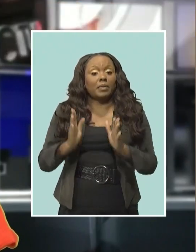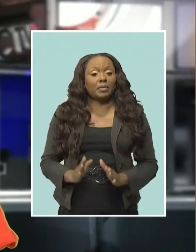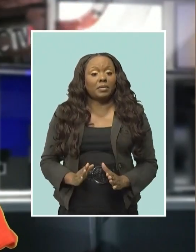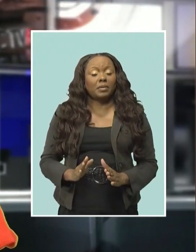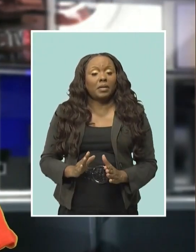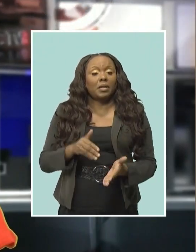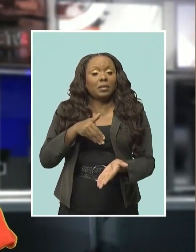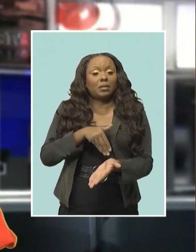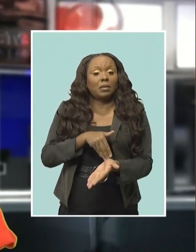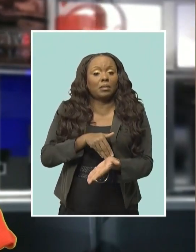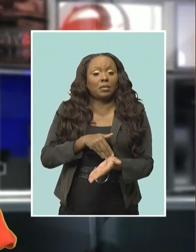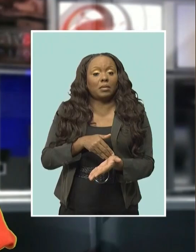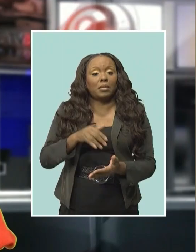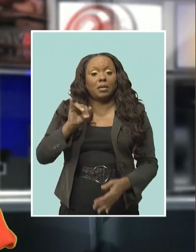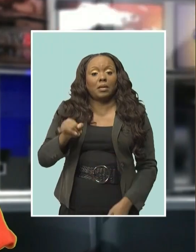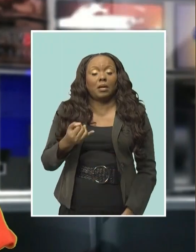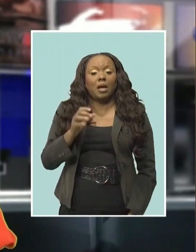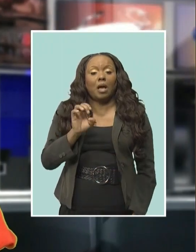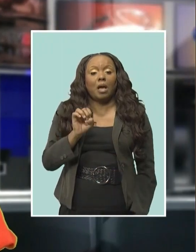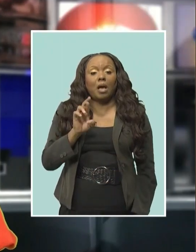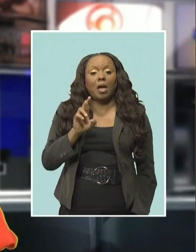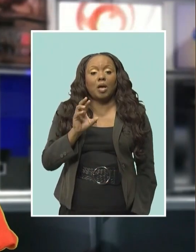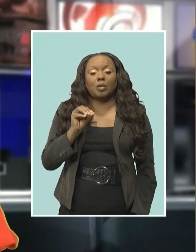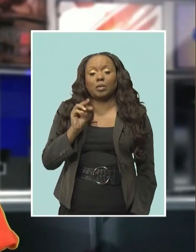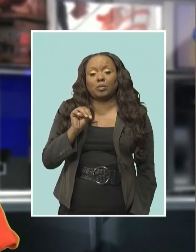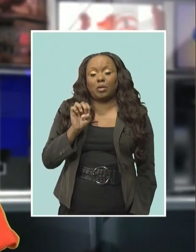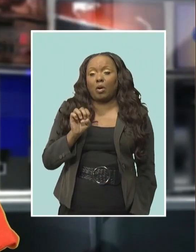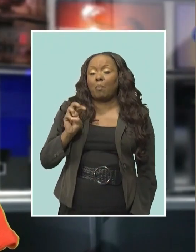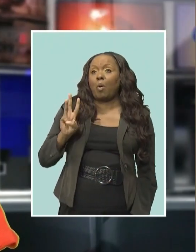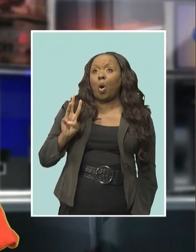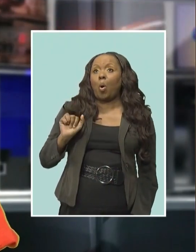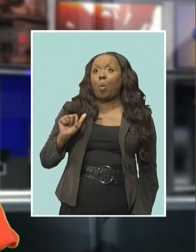the Most Honourable Jerome Walcott spoke on the matter this morning.